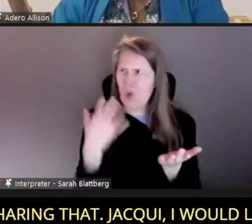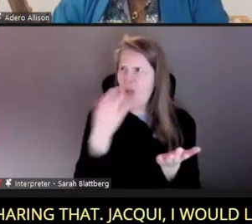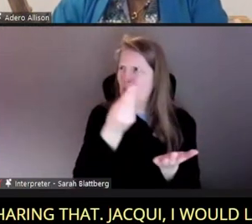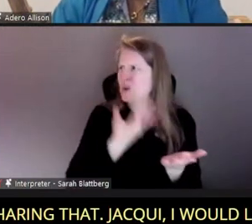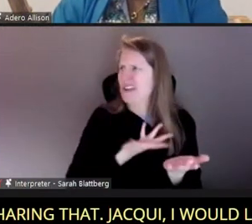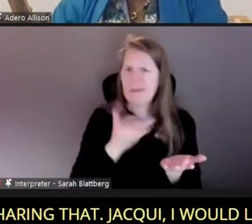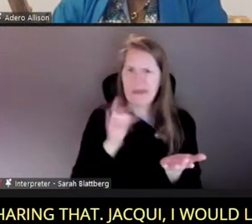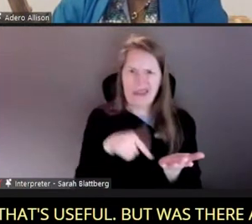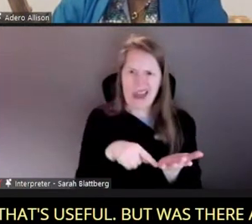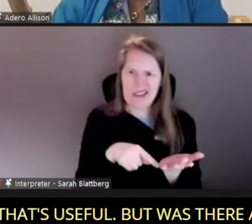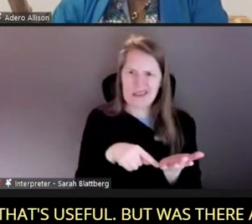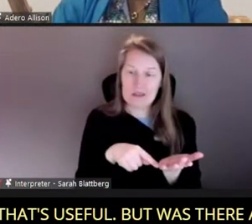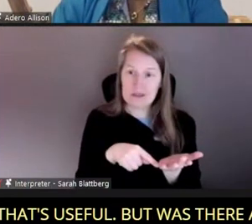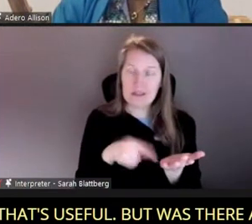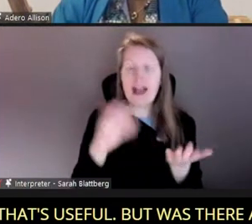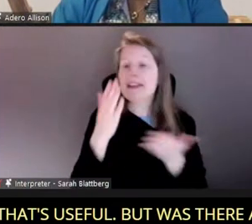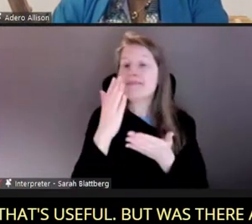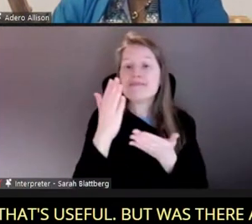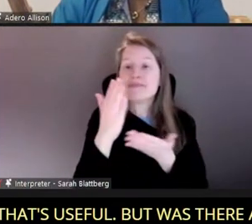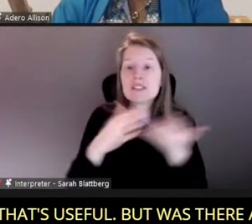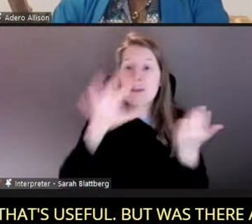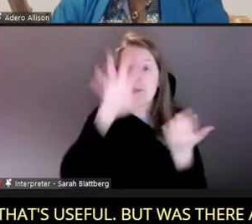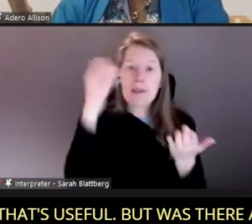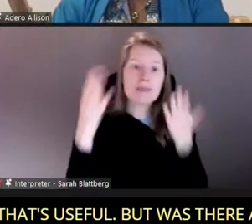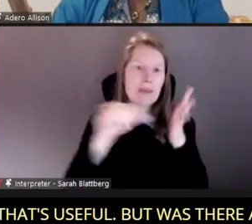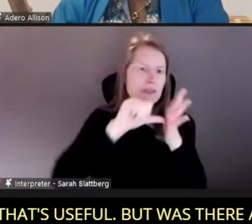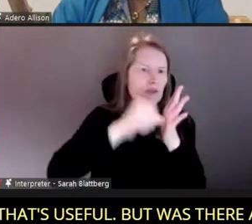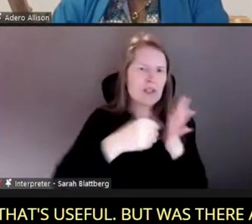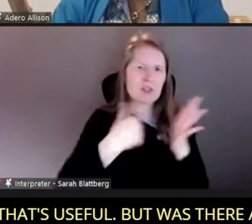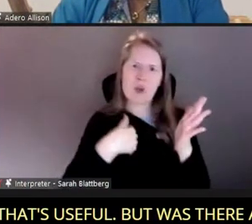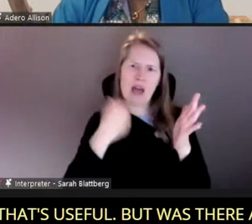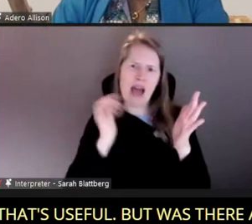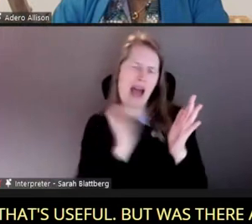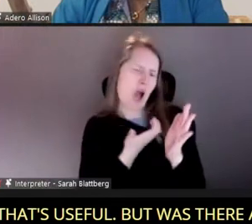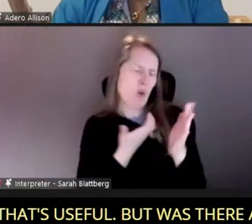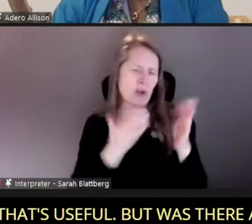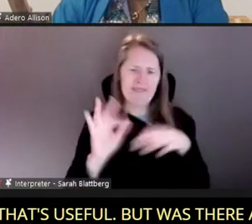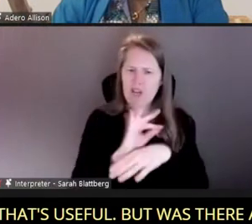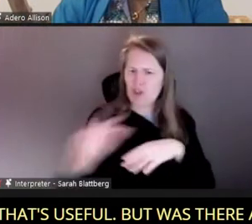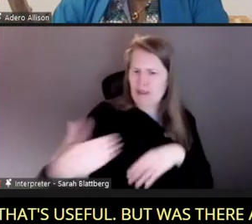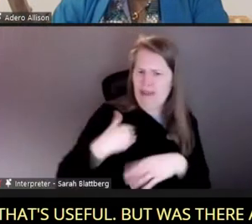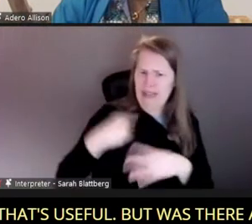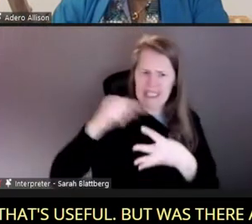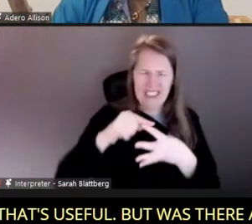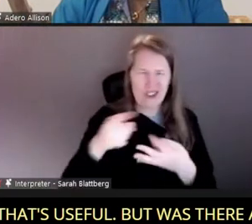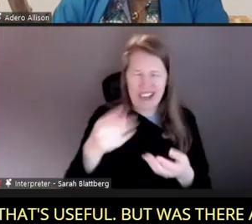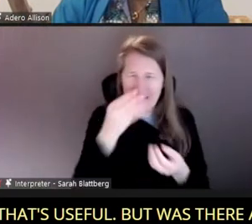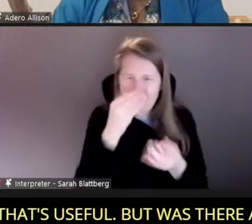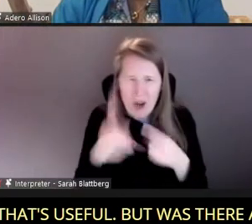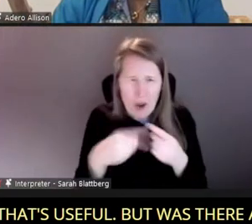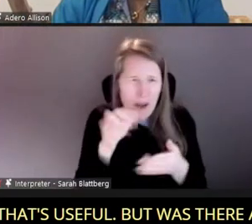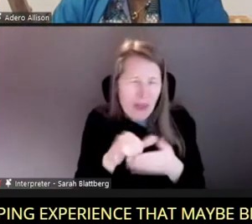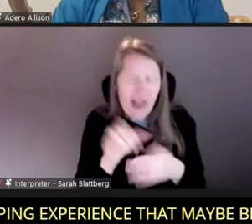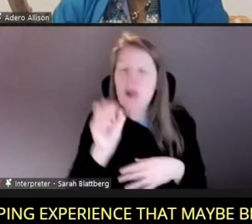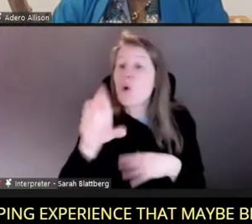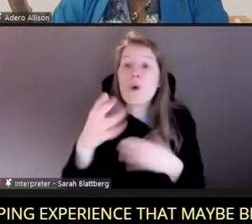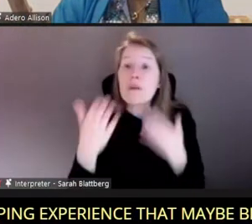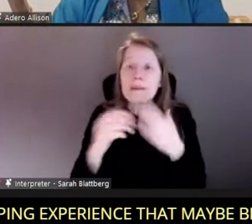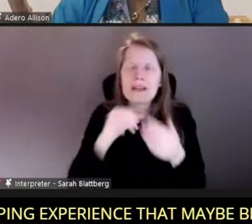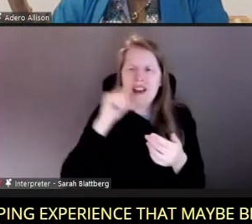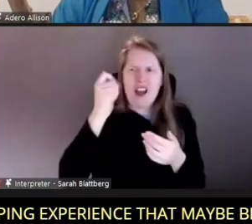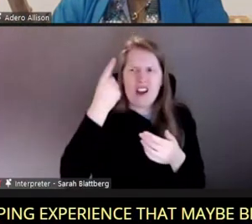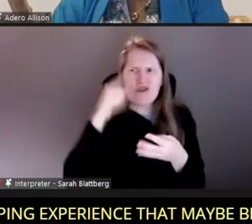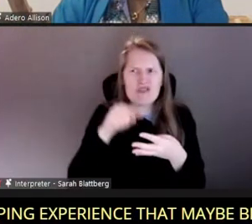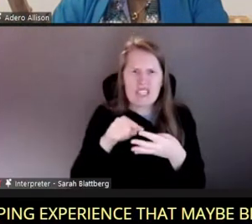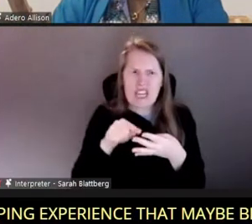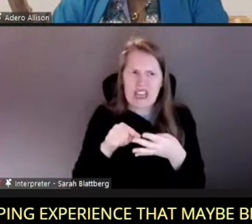instance, like, did they stress some sort of specific capability of the service that you didn't really care about or didn't really understand? Are